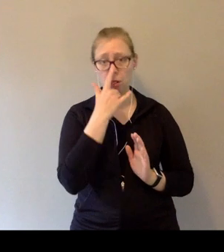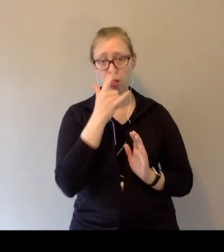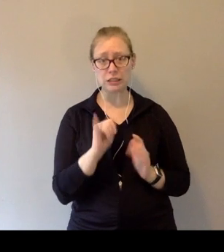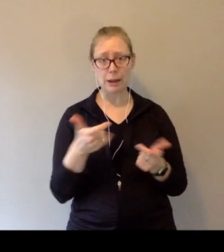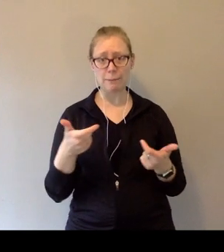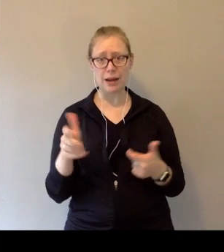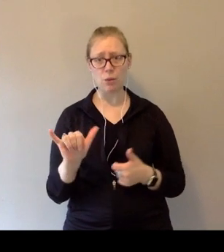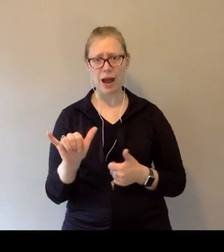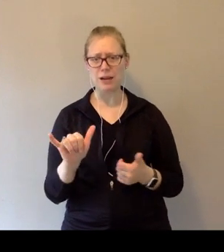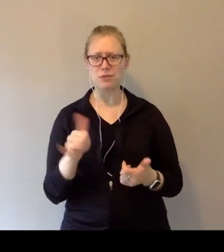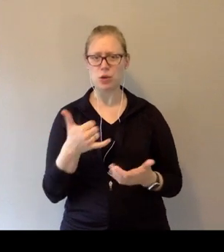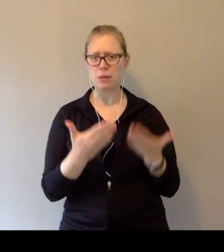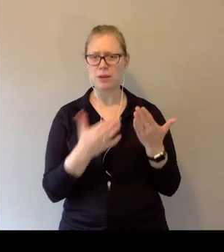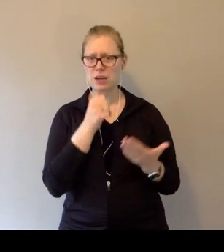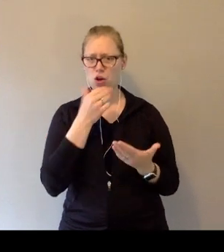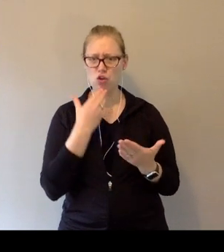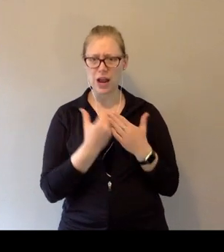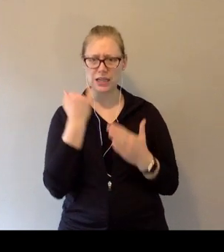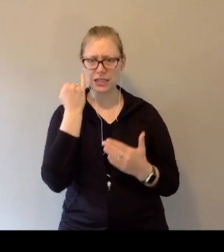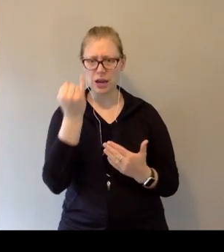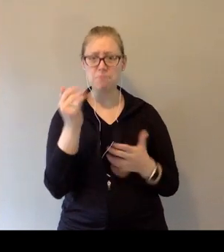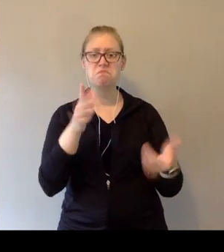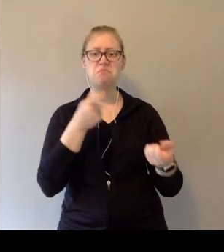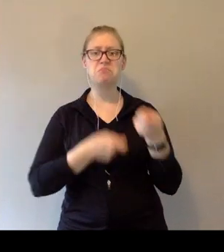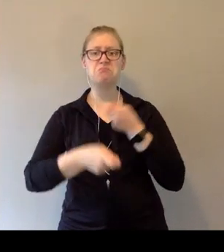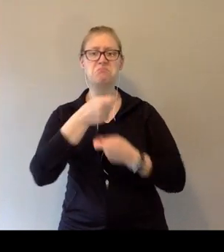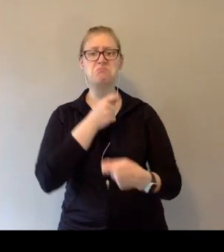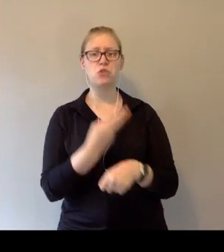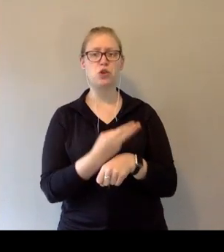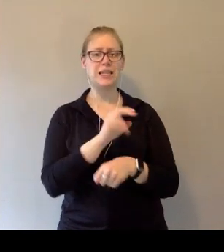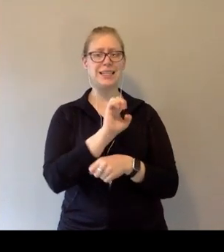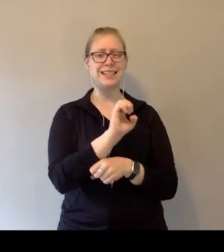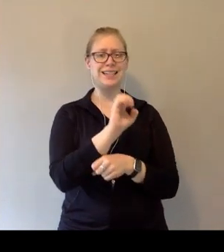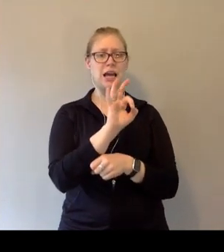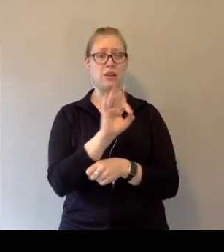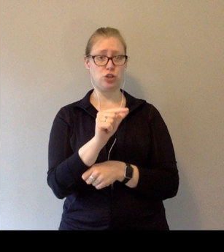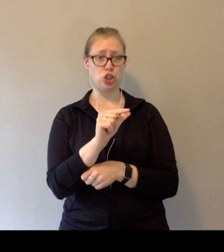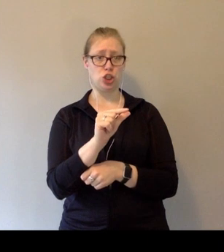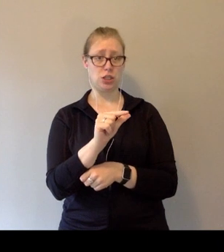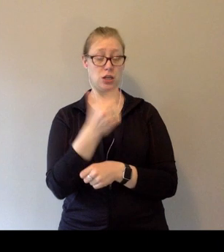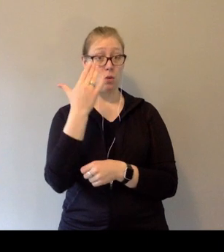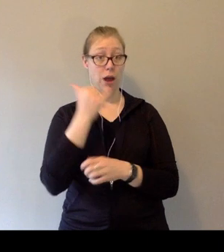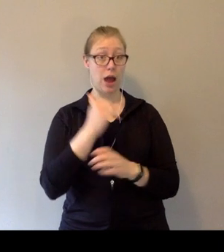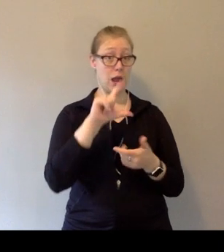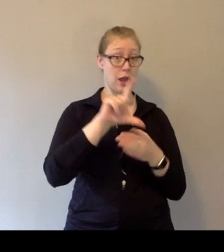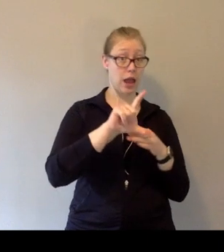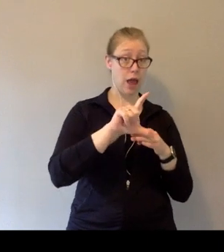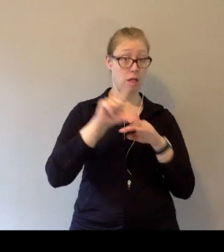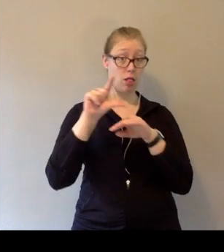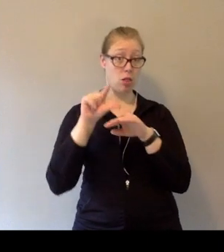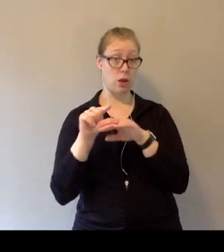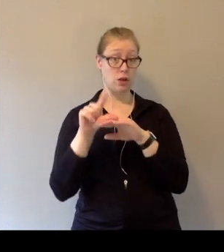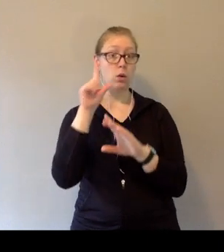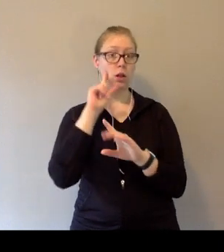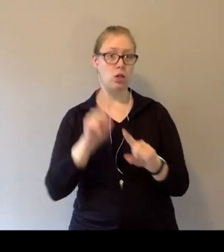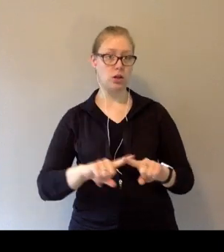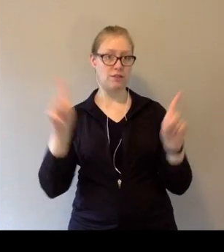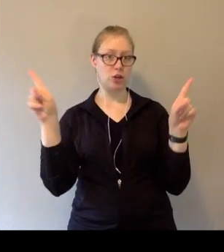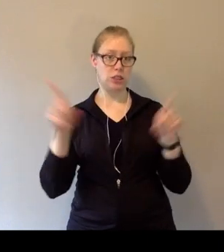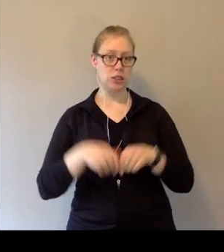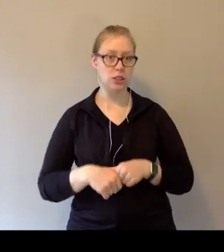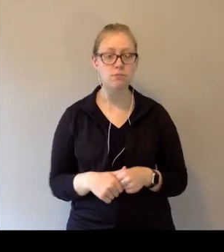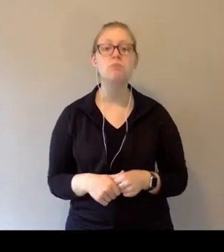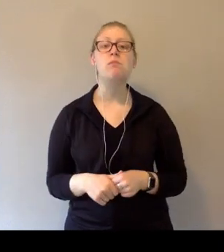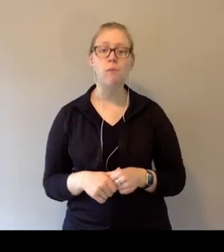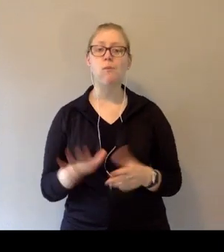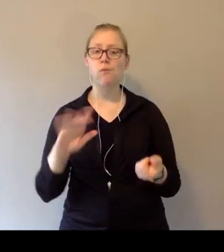we change it and we're going to use EFG, because those will look different. So that's what I'm going to do. So let's change